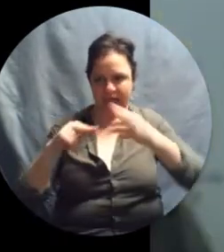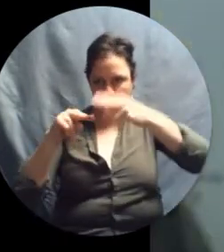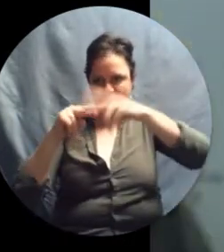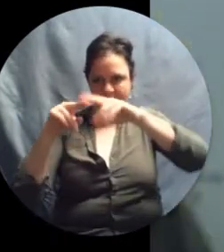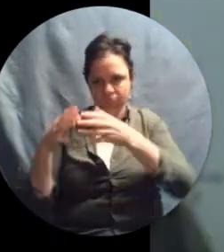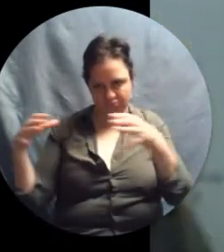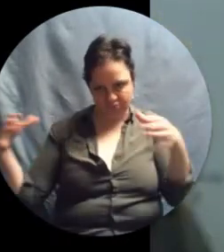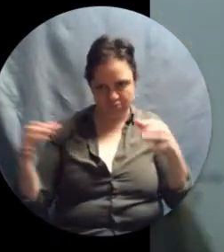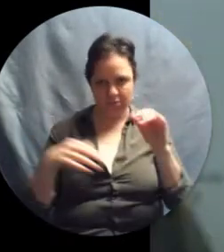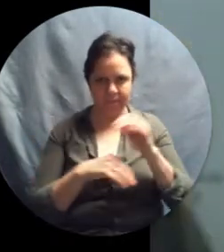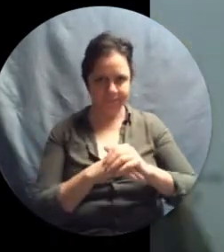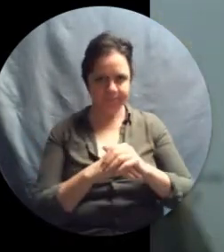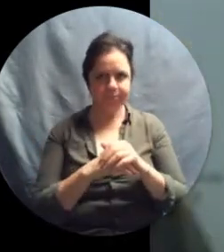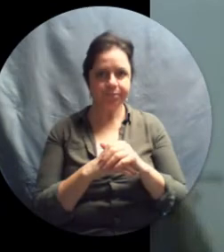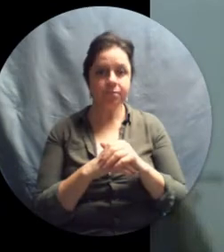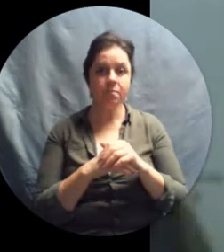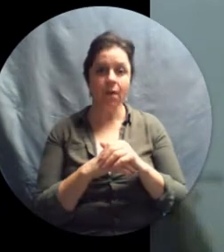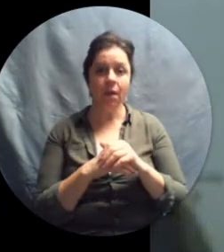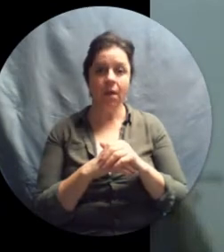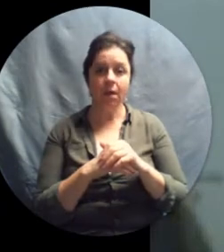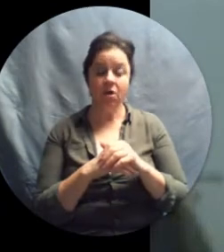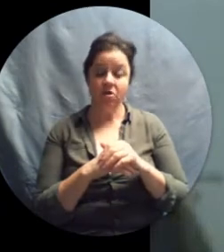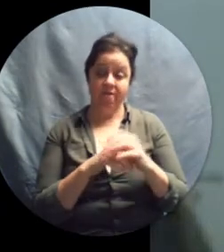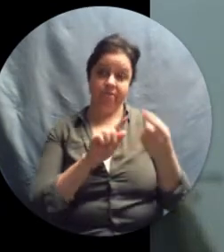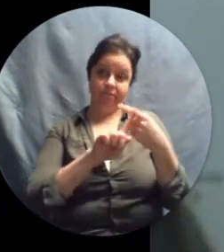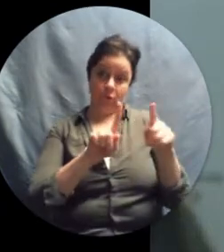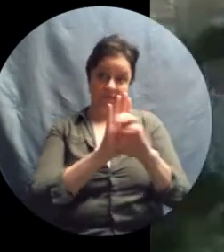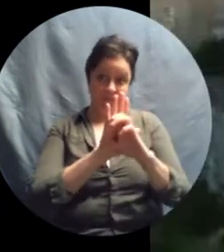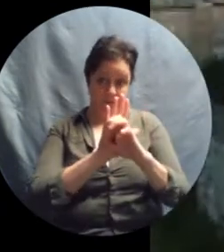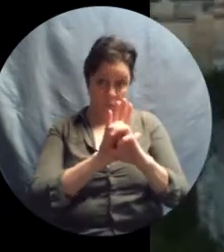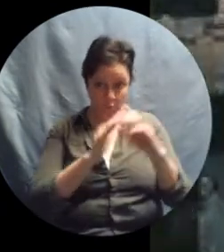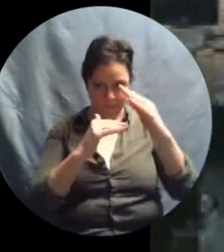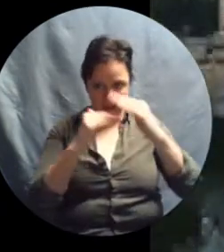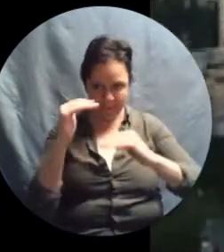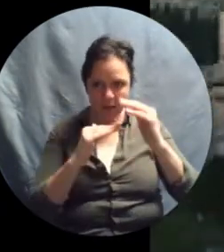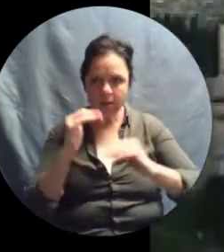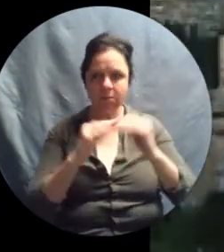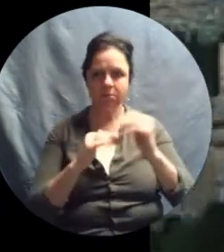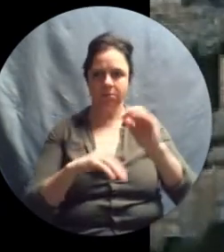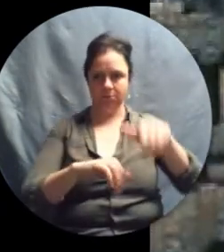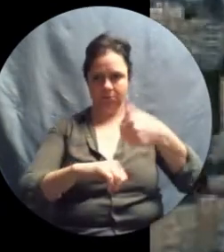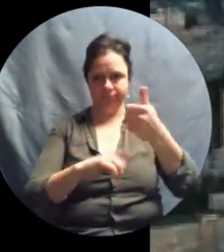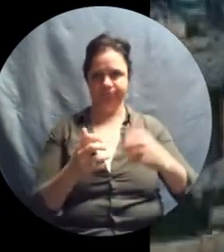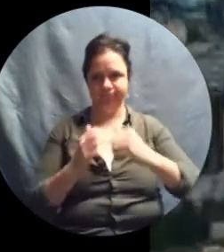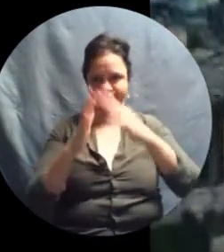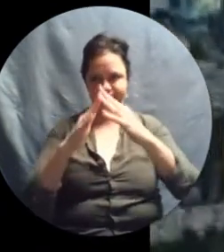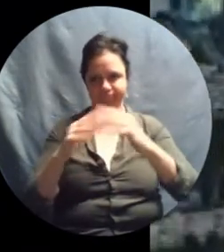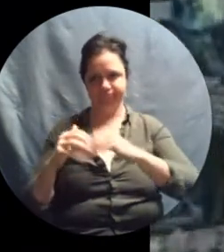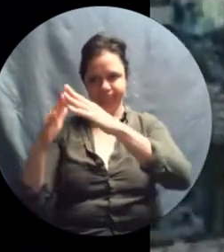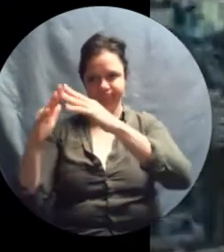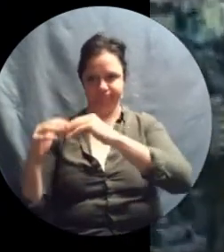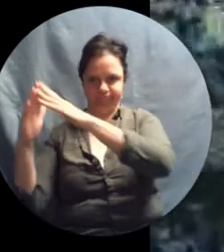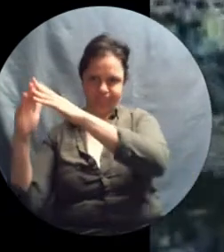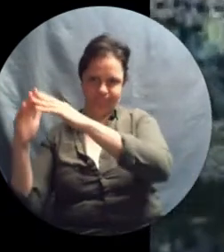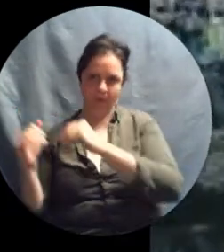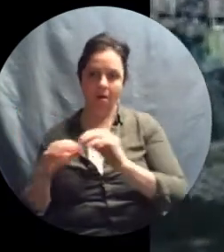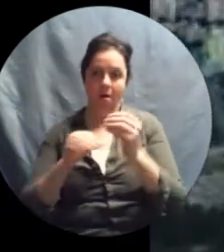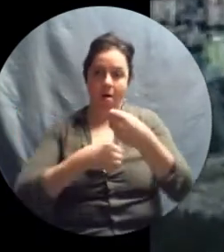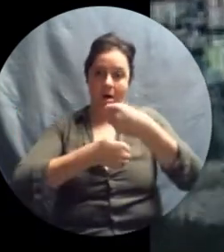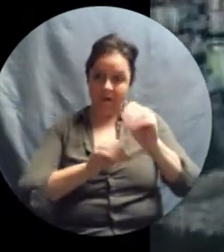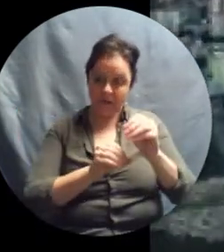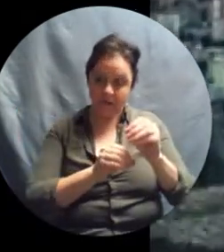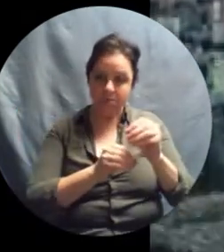the first example we would see in habitat loss would be just building, right? If we're just building, whether it's building an office park or